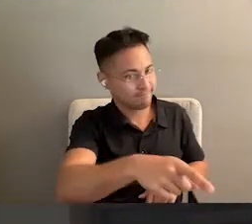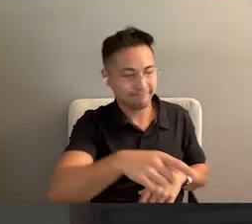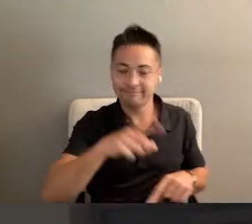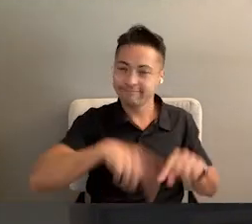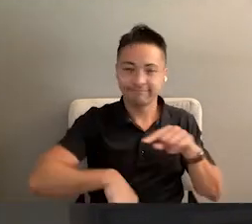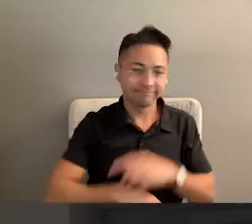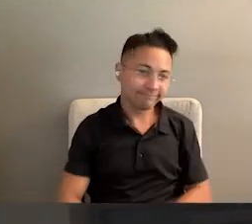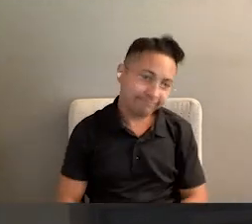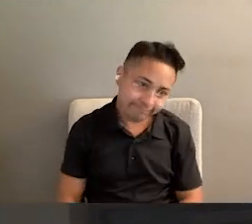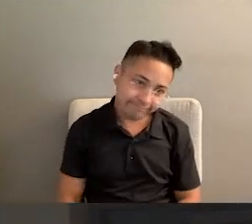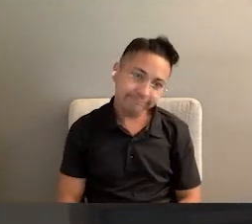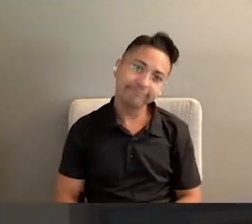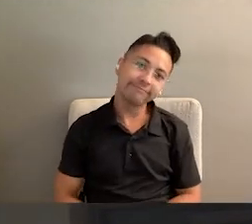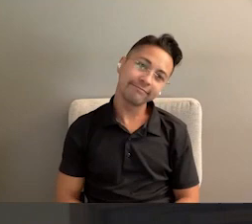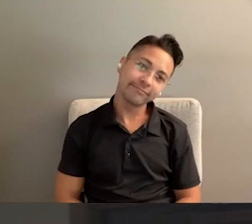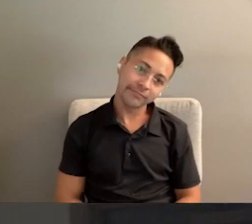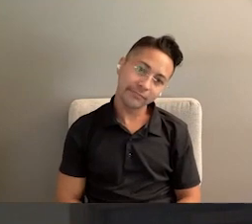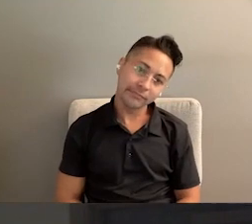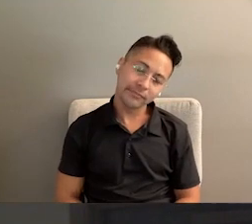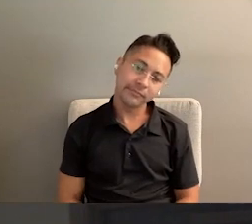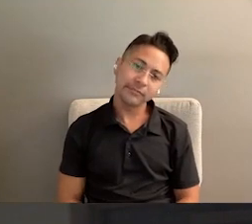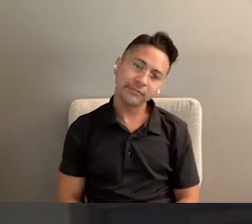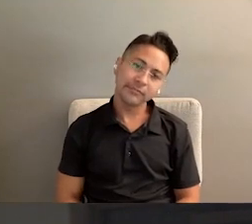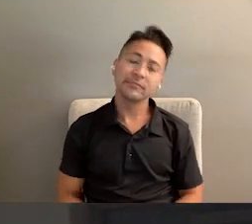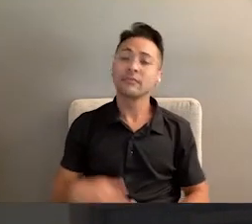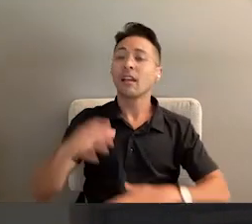right? Because you're financially benefiting.